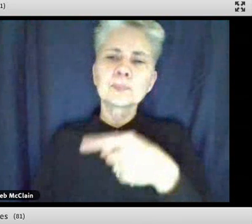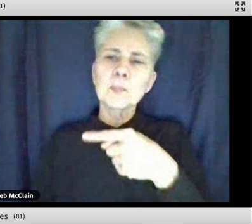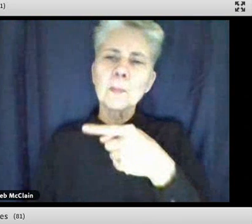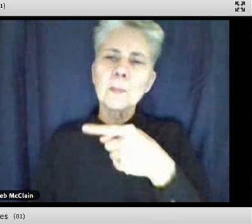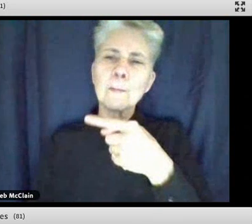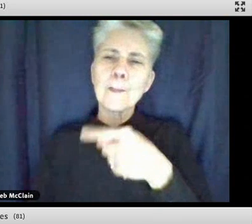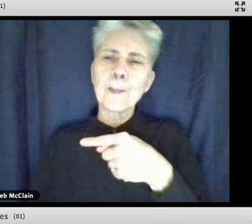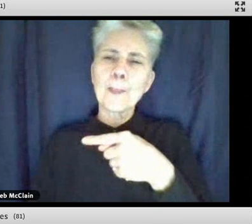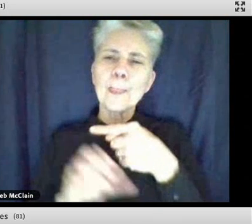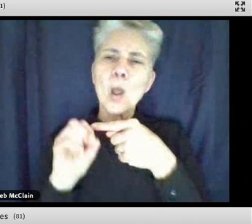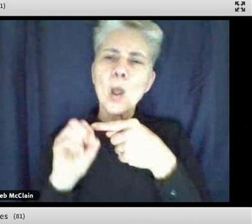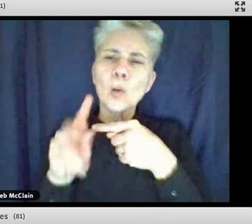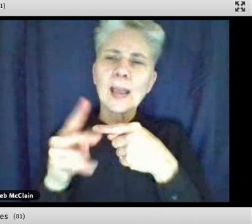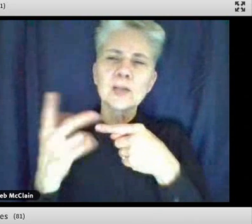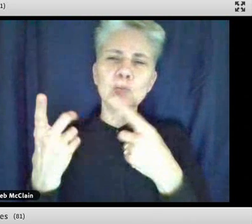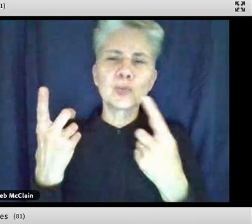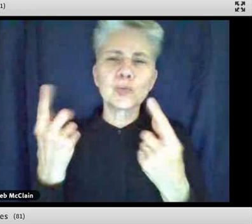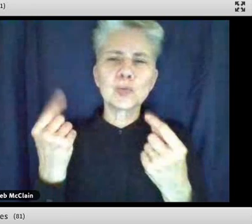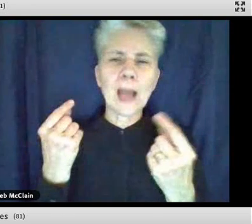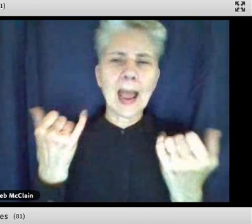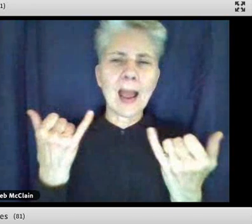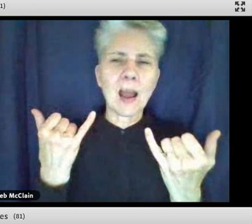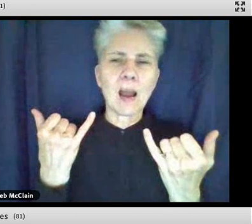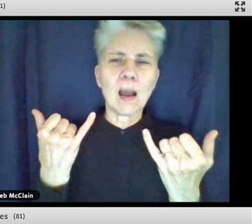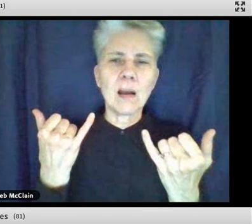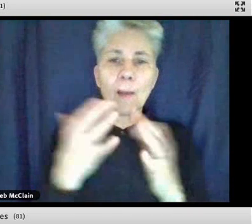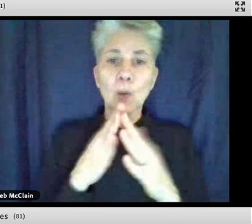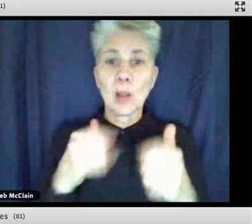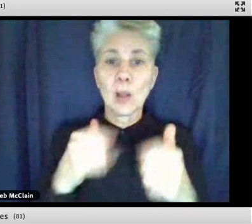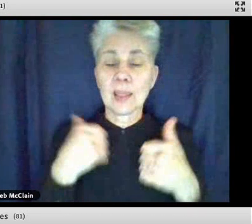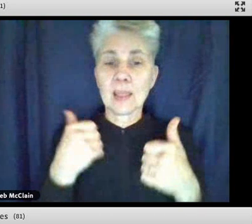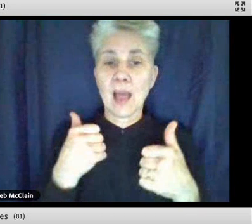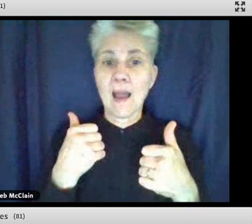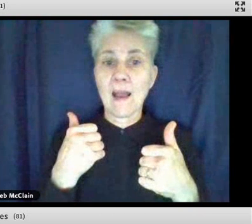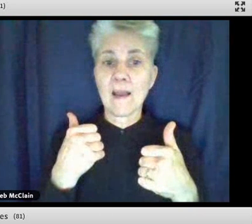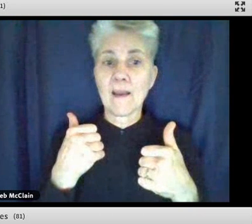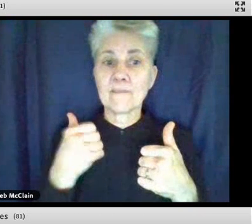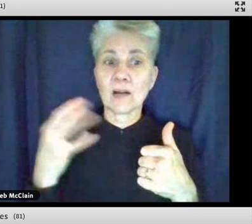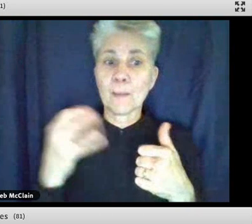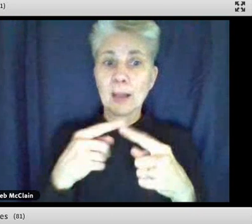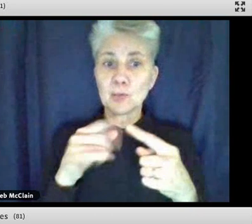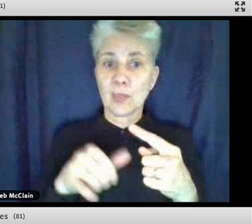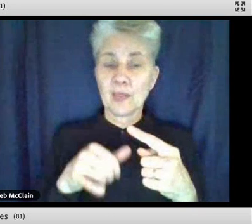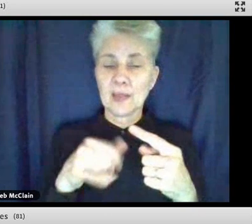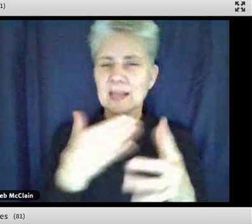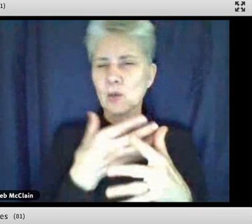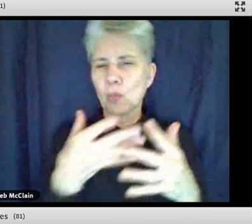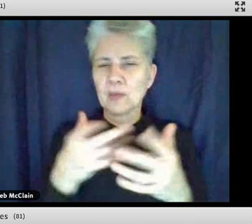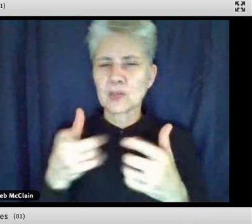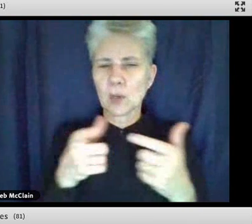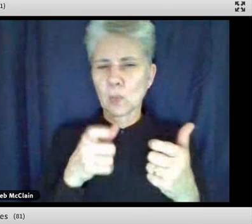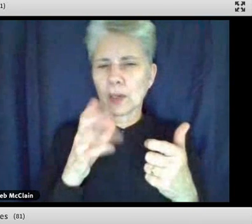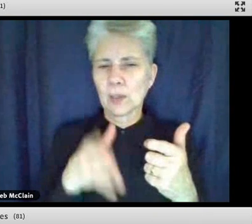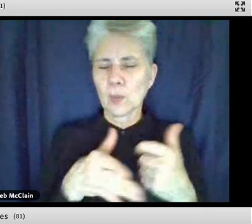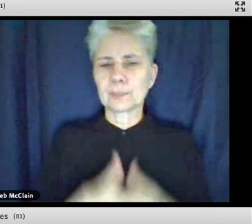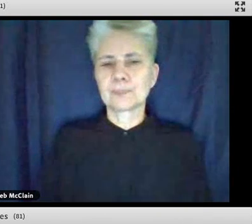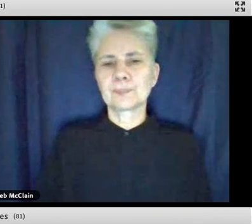Okay, so what I want to do now is I'm going to go live. I'll come back to this and go through these really quickly.